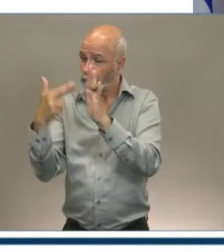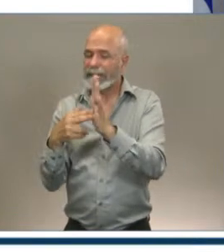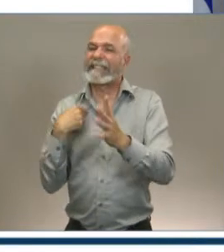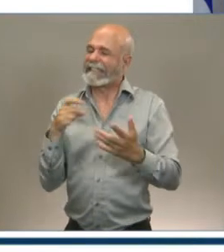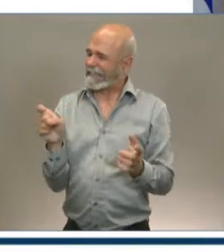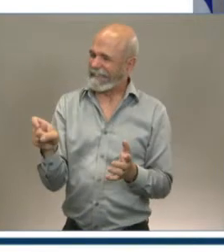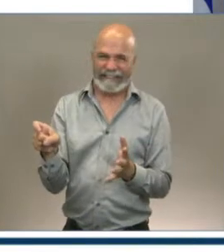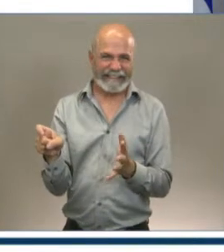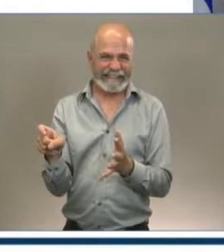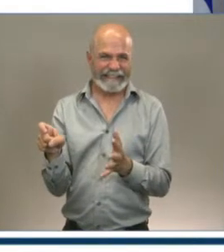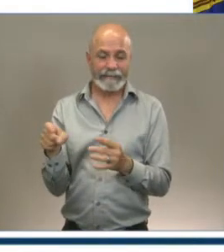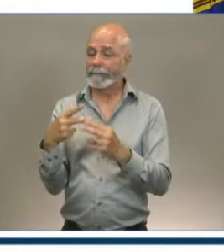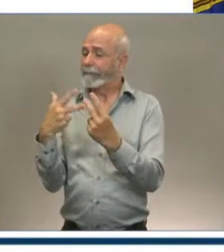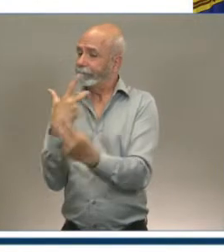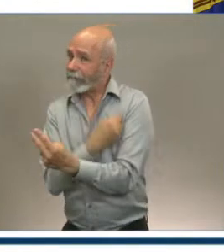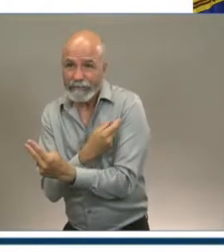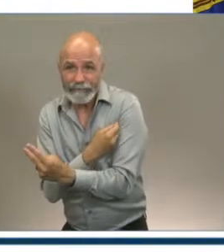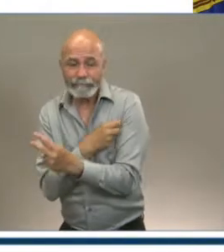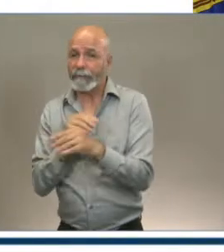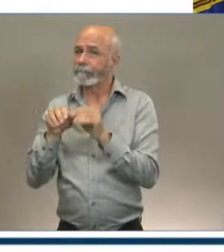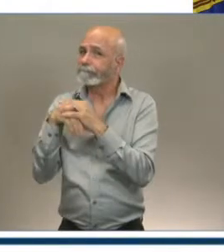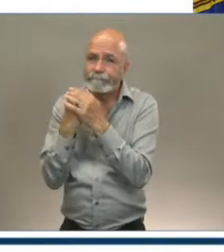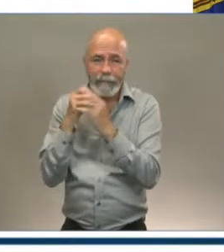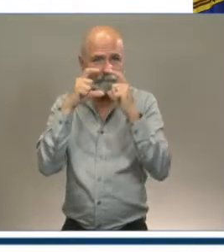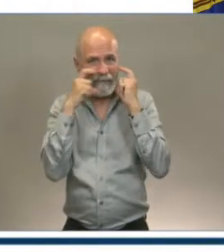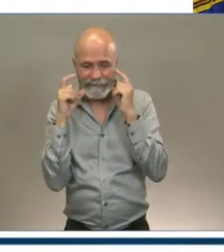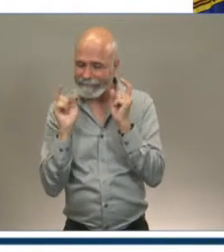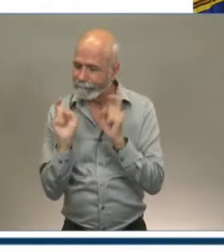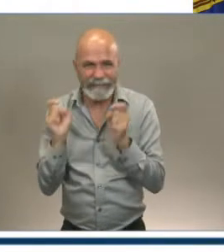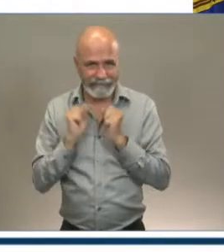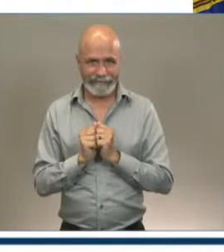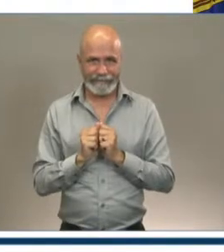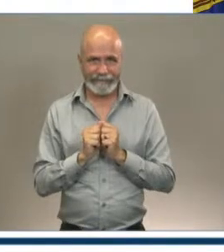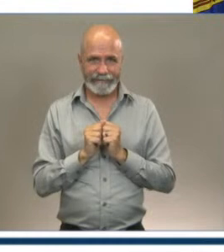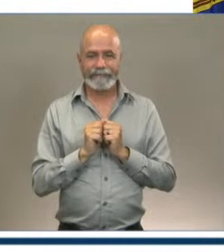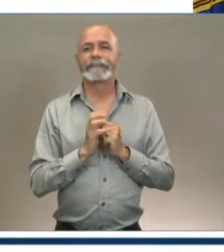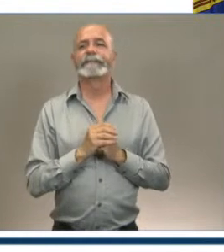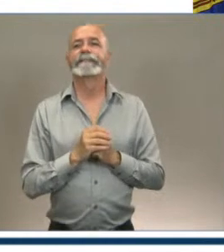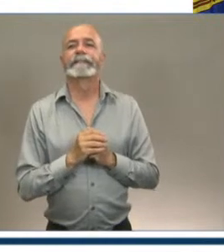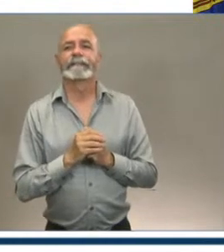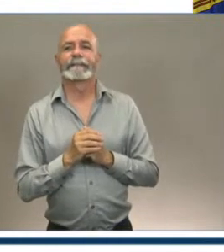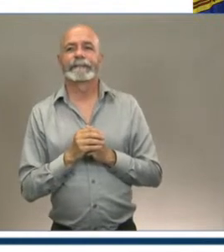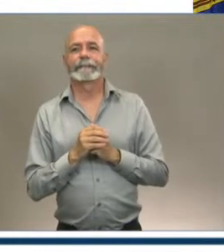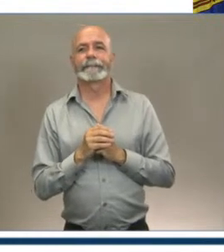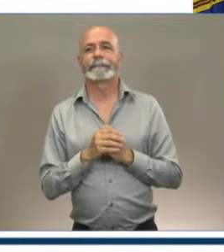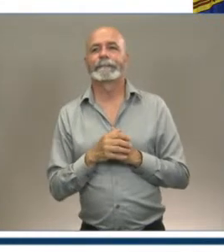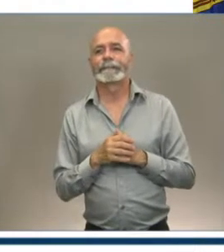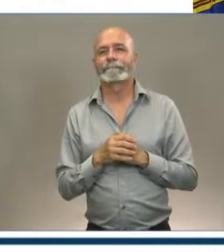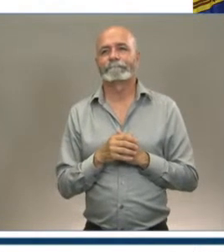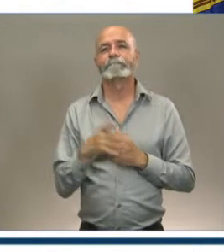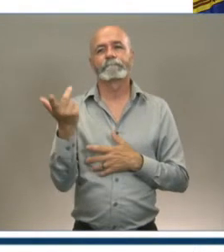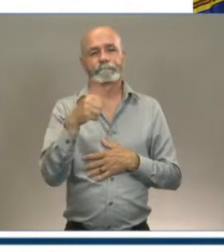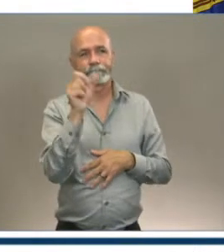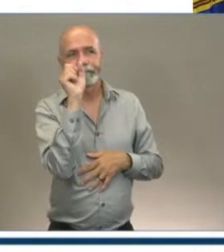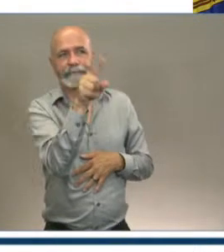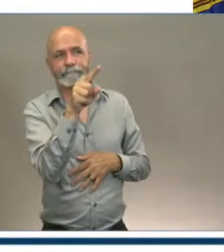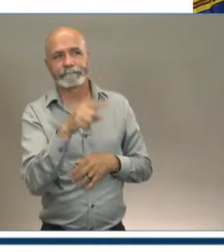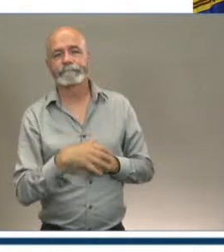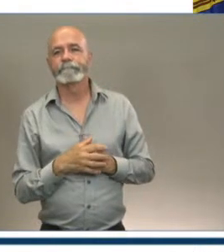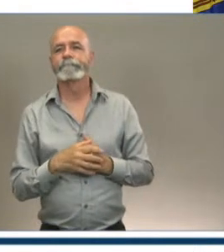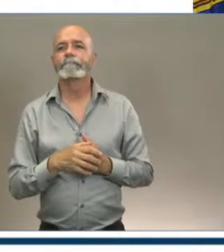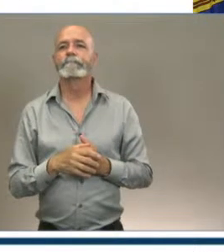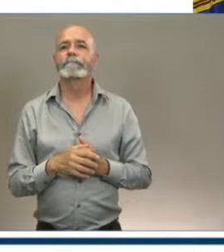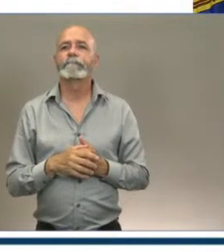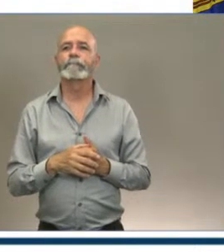vaccines. Go ahead with your follow-up, Lindsay. Thank you. I'm wondering about vaccine capacity. A question for